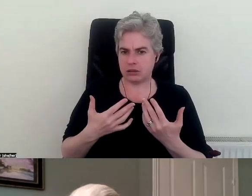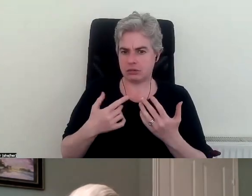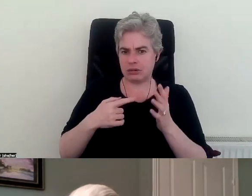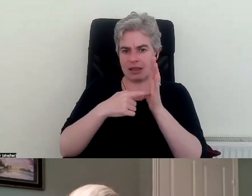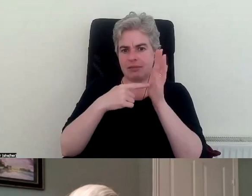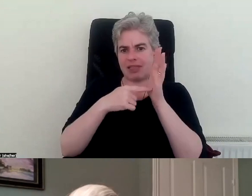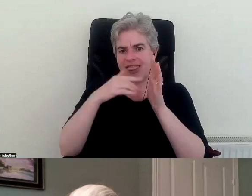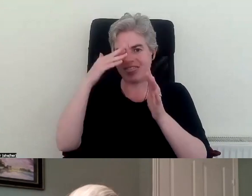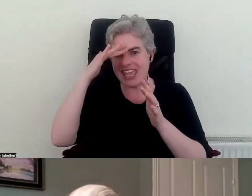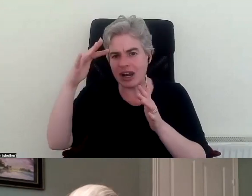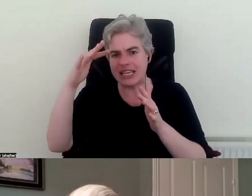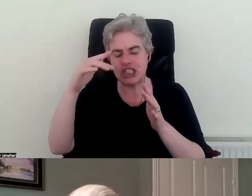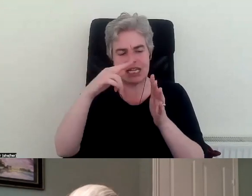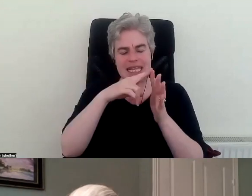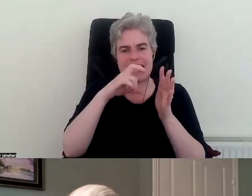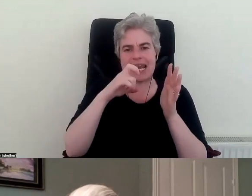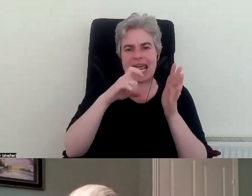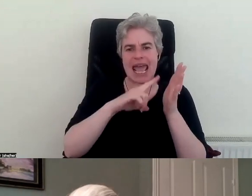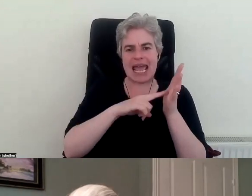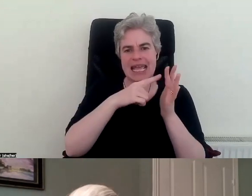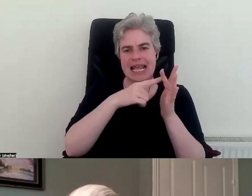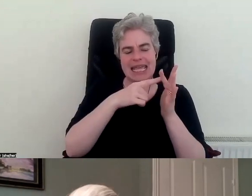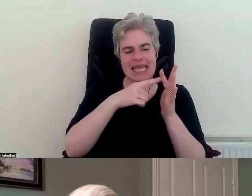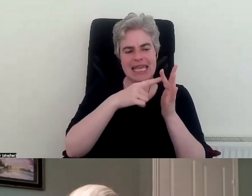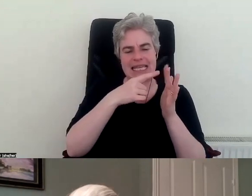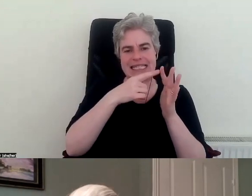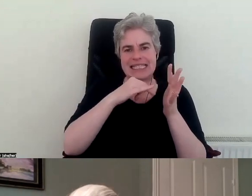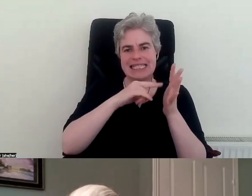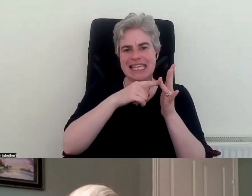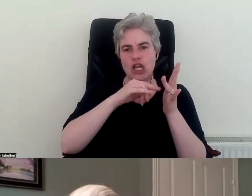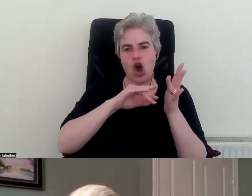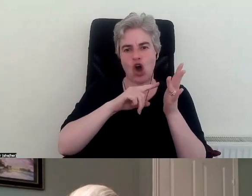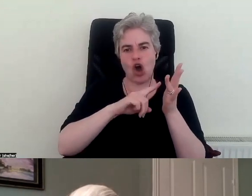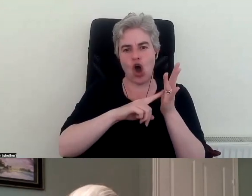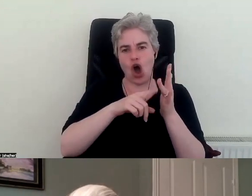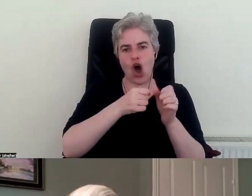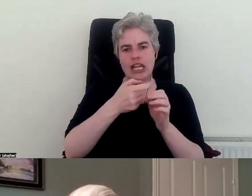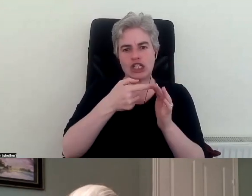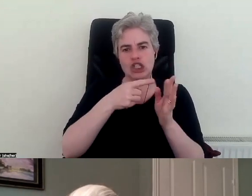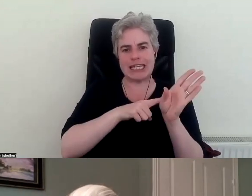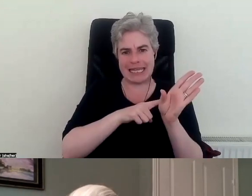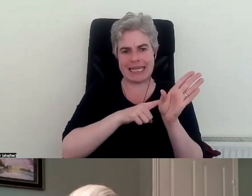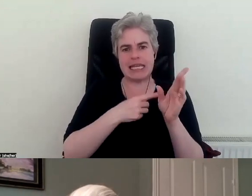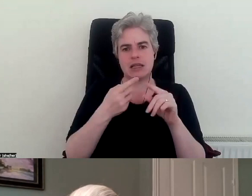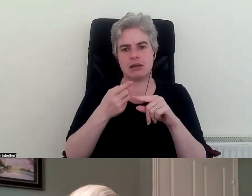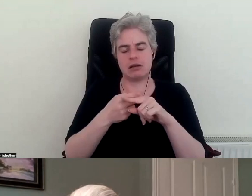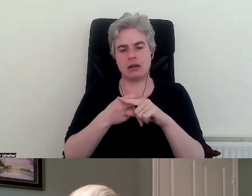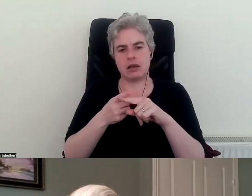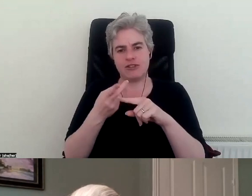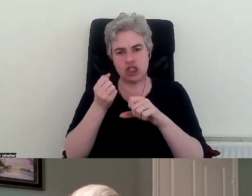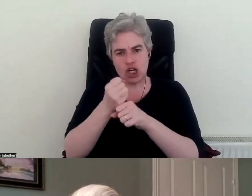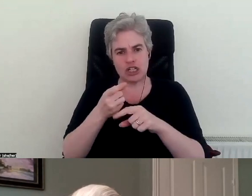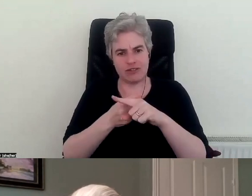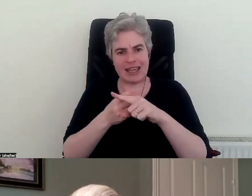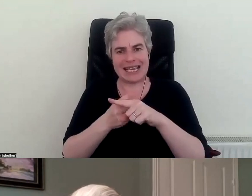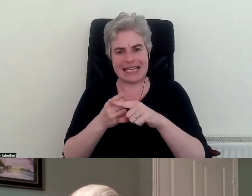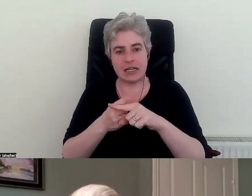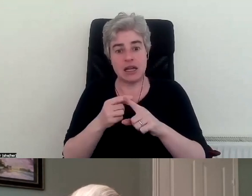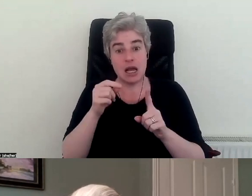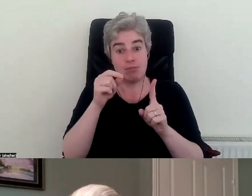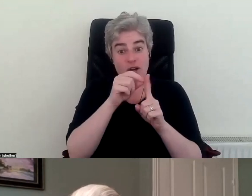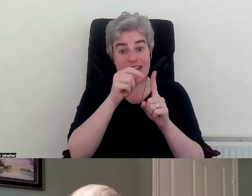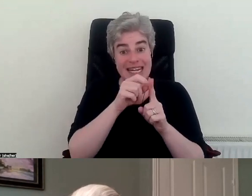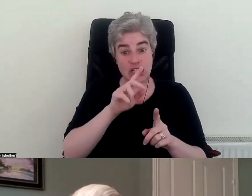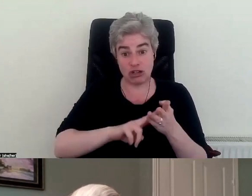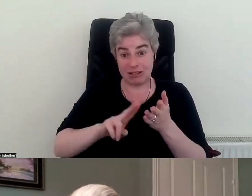theologies and ecclesiology within Church of England today, whether there is that sense of providential nature still